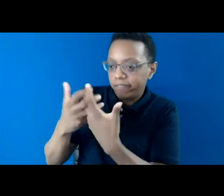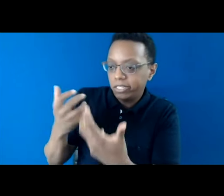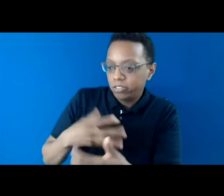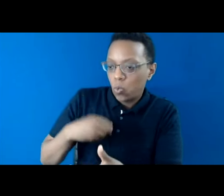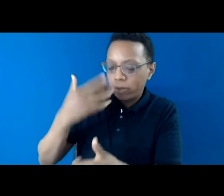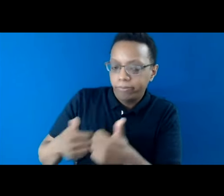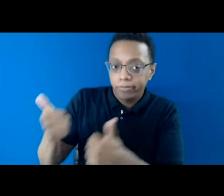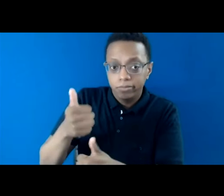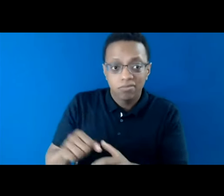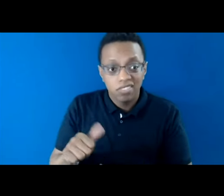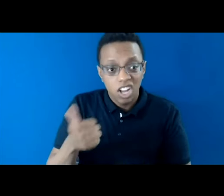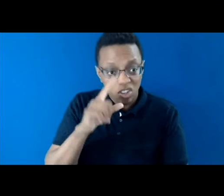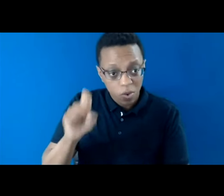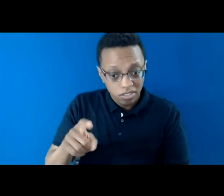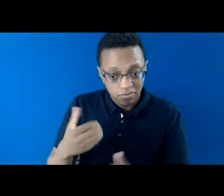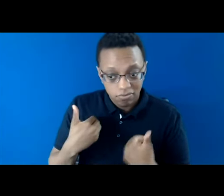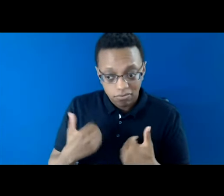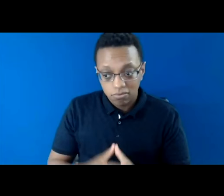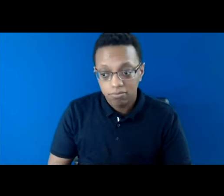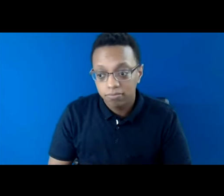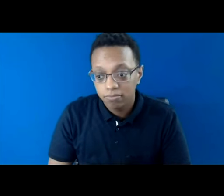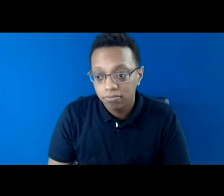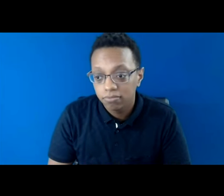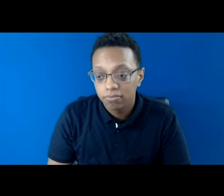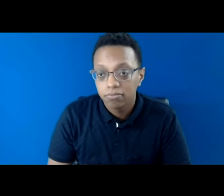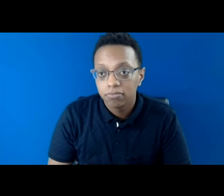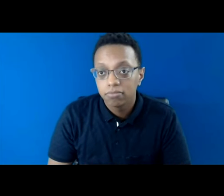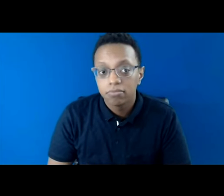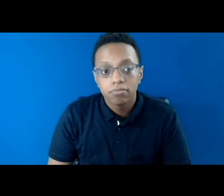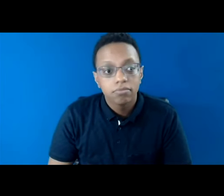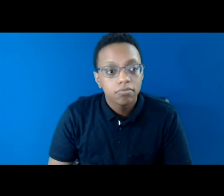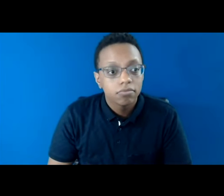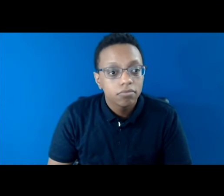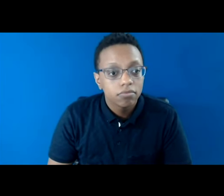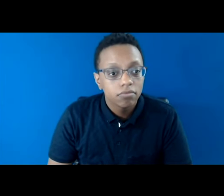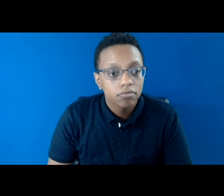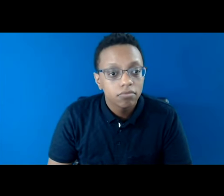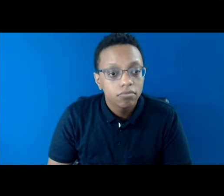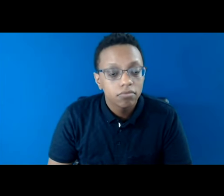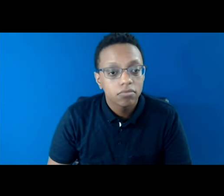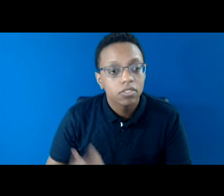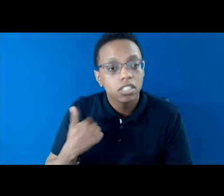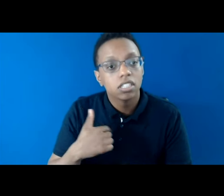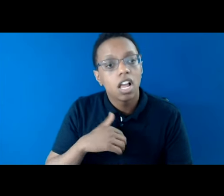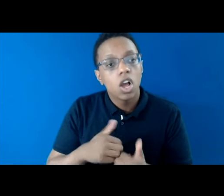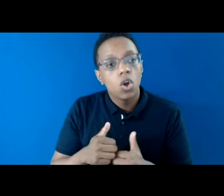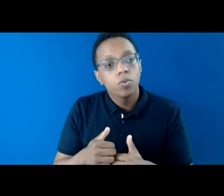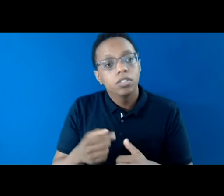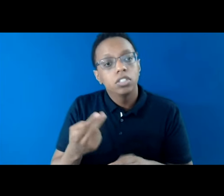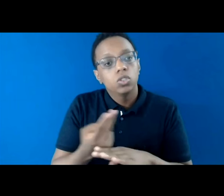Are there any other questions? Is the way we understand and use the term gender and West